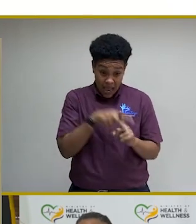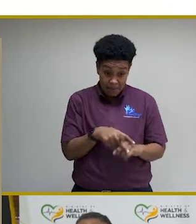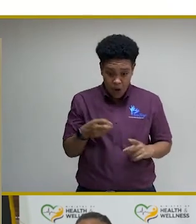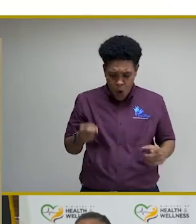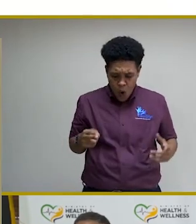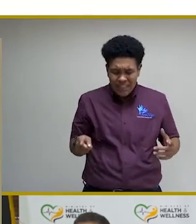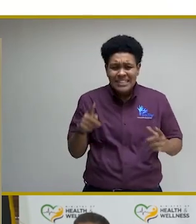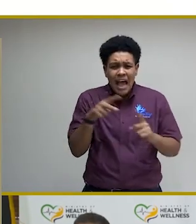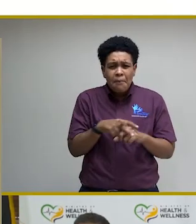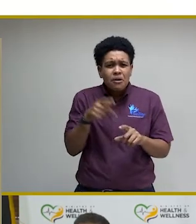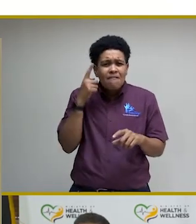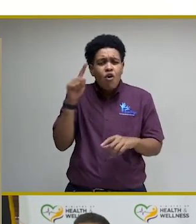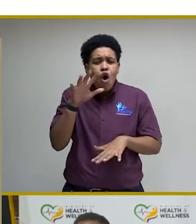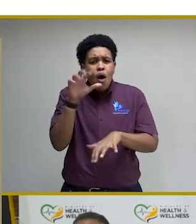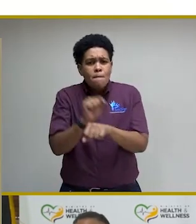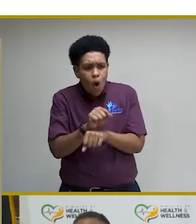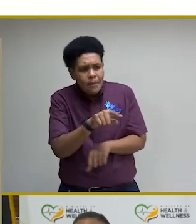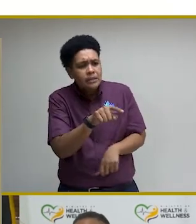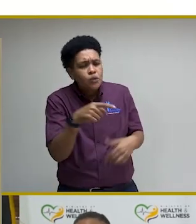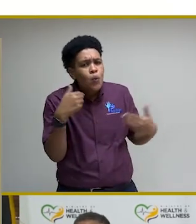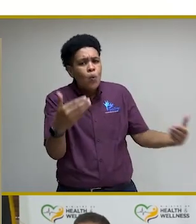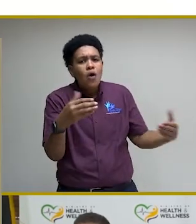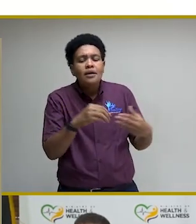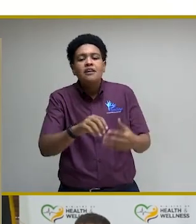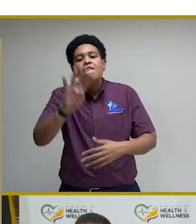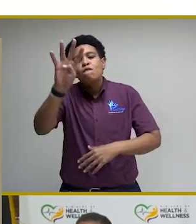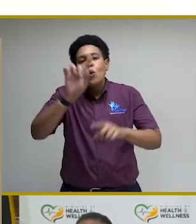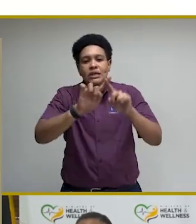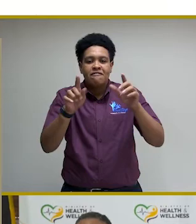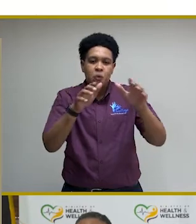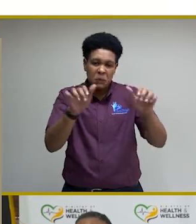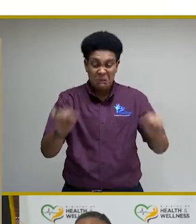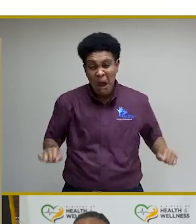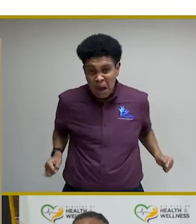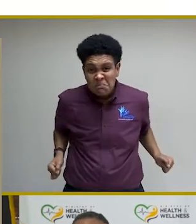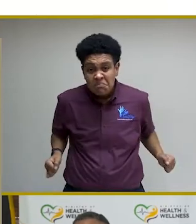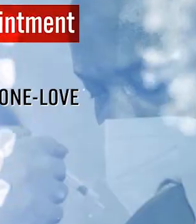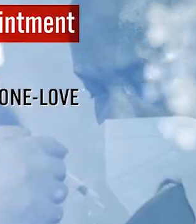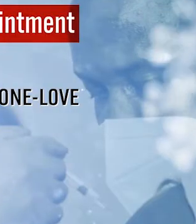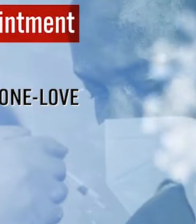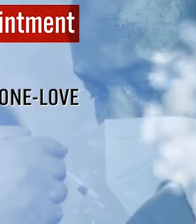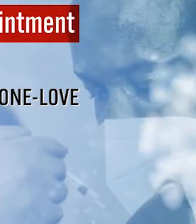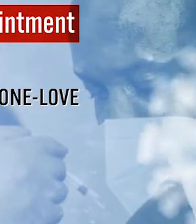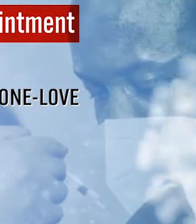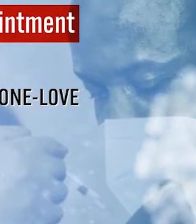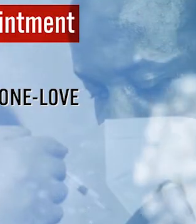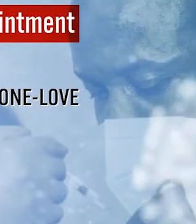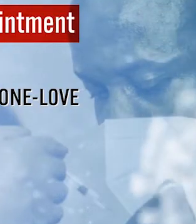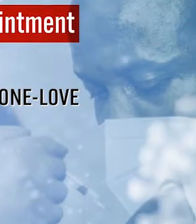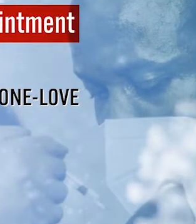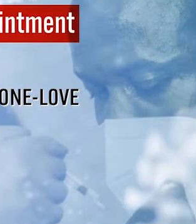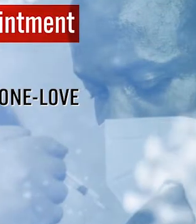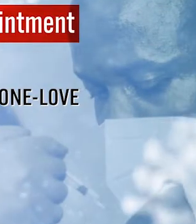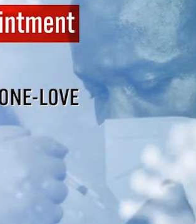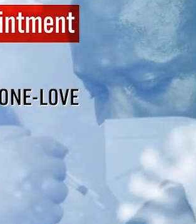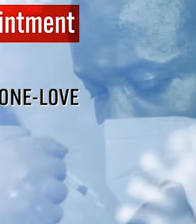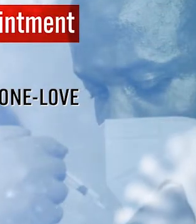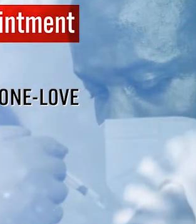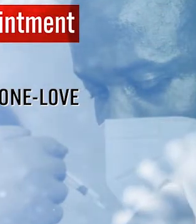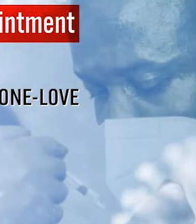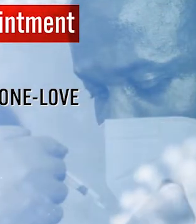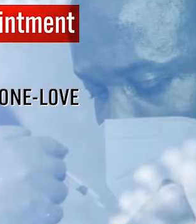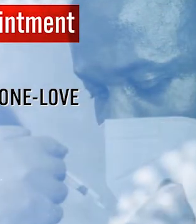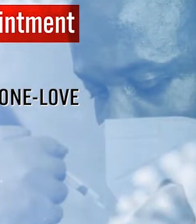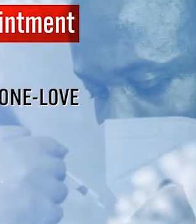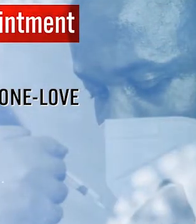this application for appointment in 4 different ways. A call center has been contracted by the Ministry of